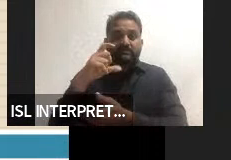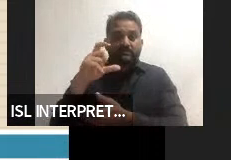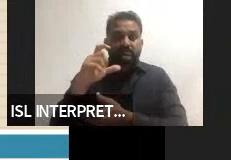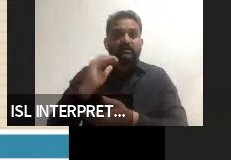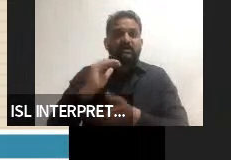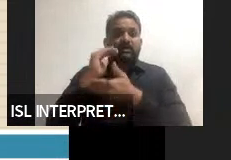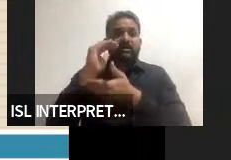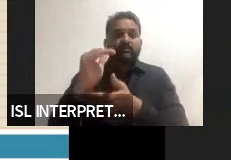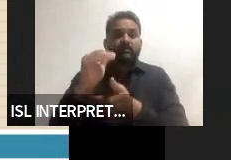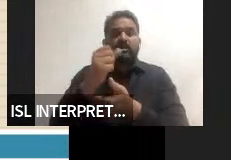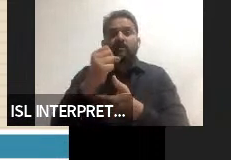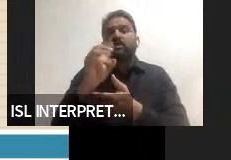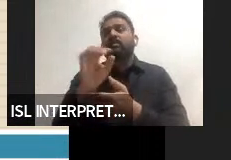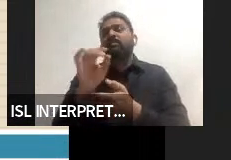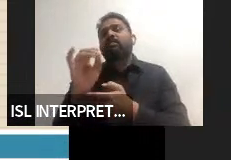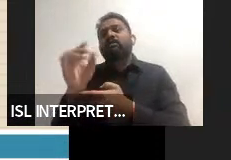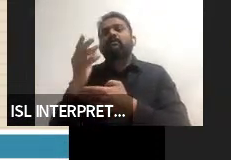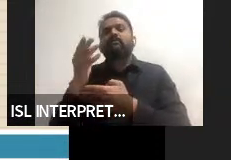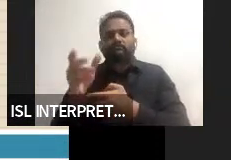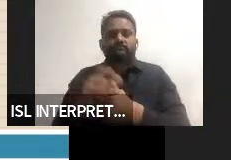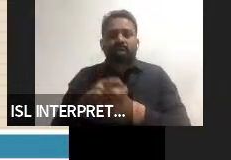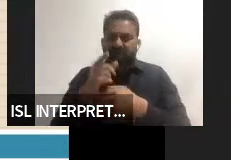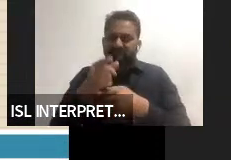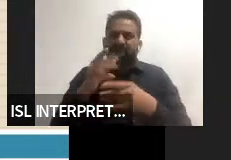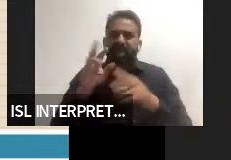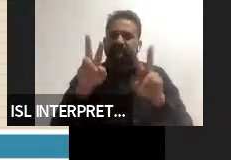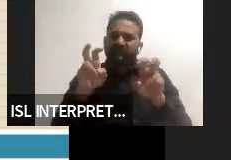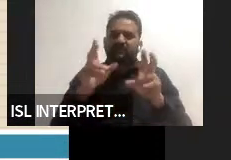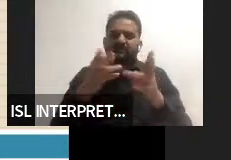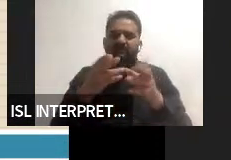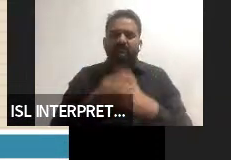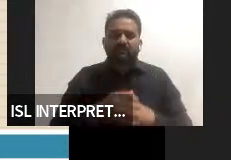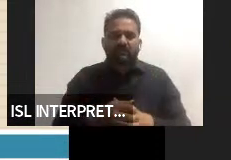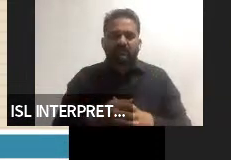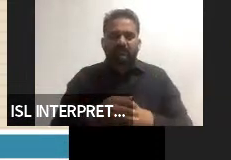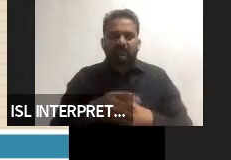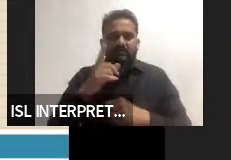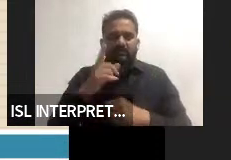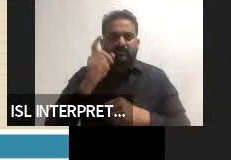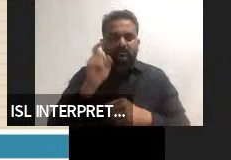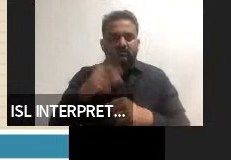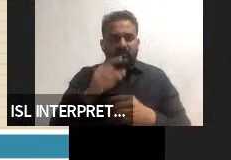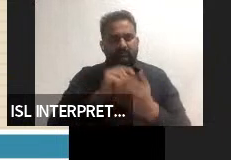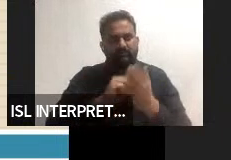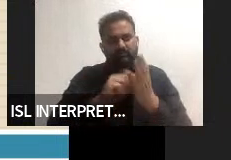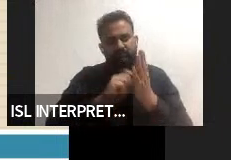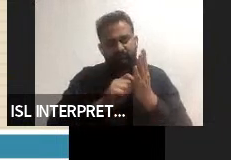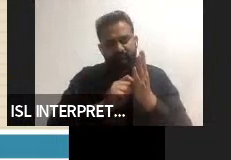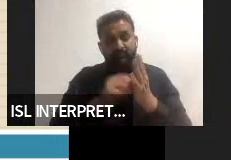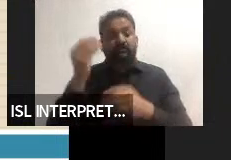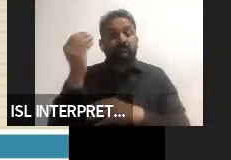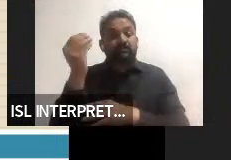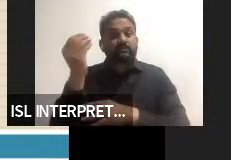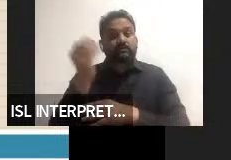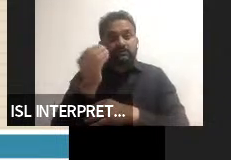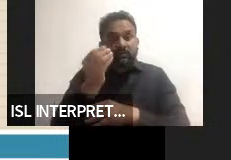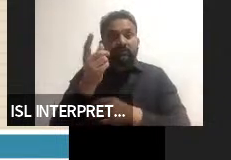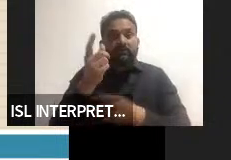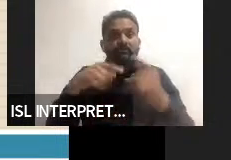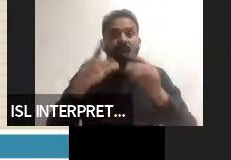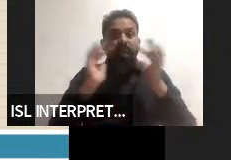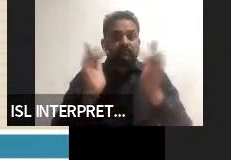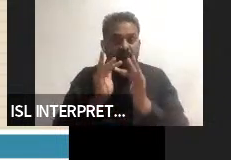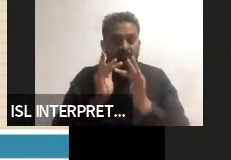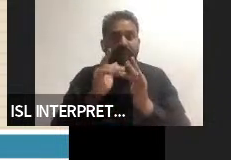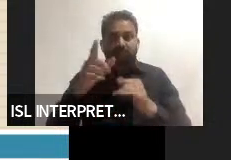award number such and such. So this is what you will get. So you need to write that. On some of the website, you can